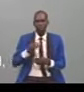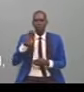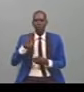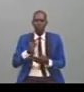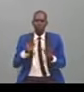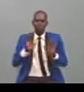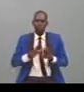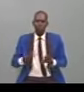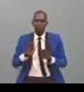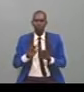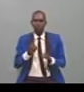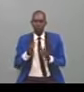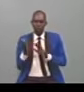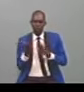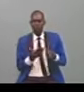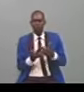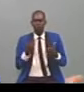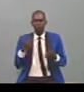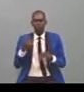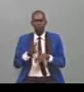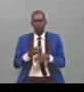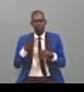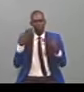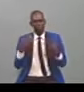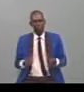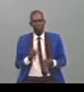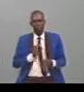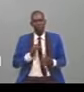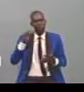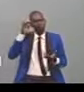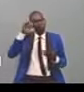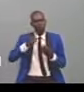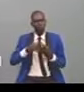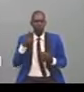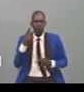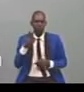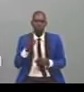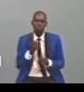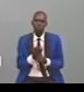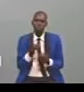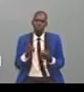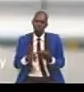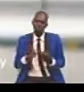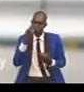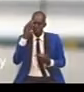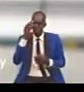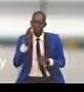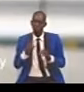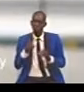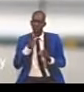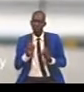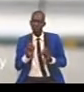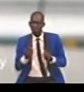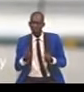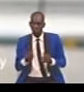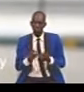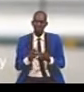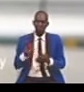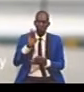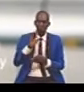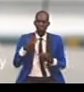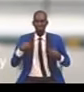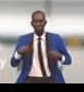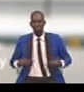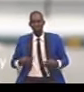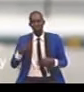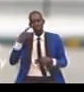you did attend, you left before the service ended and I didn't get a chance to see you. I just wanted to make sure you're doing well. Spiritually, physically,